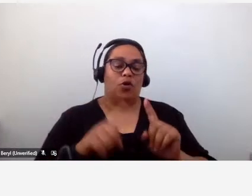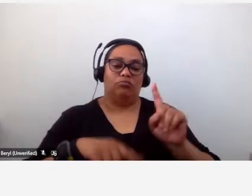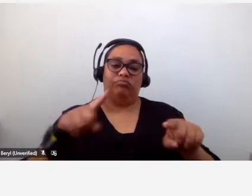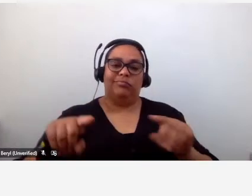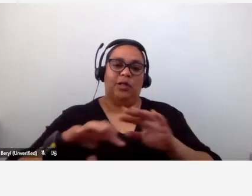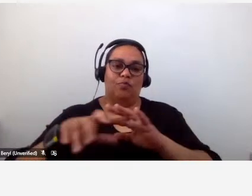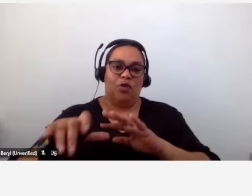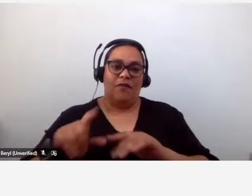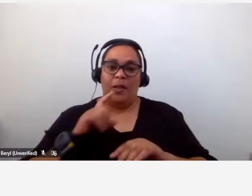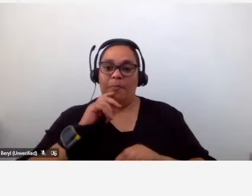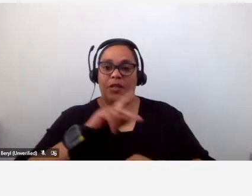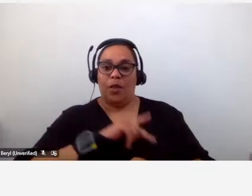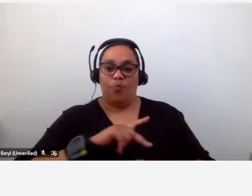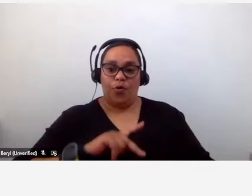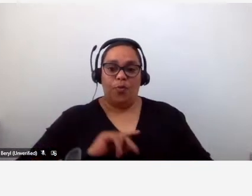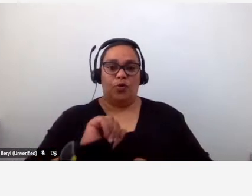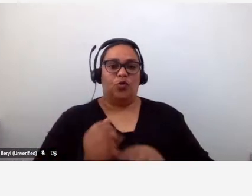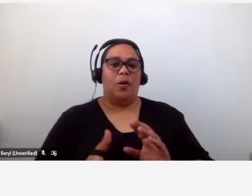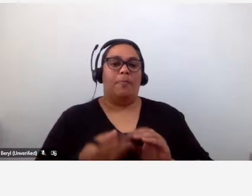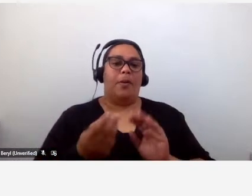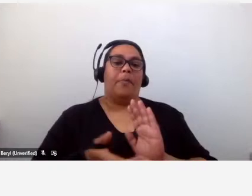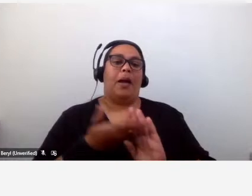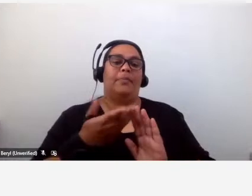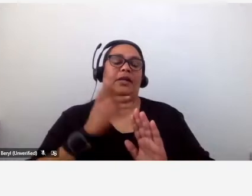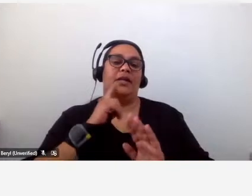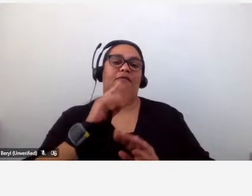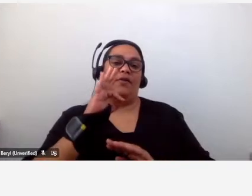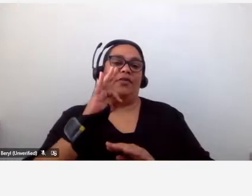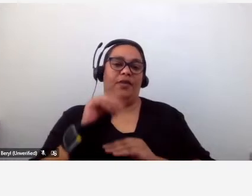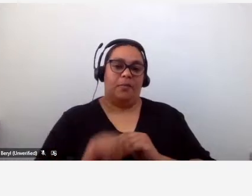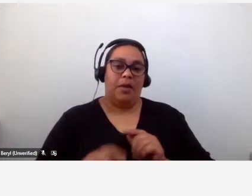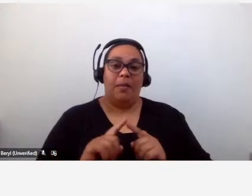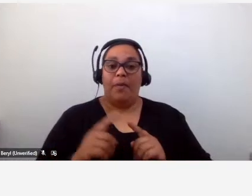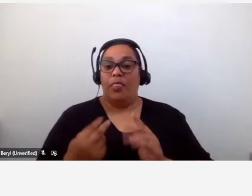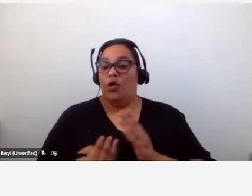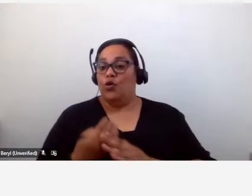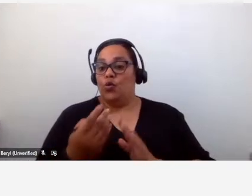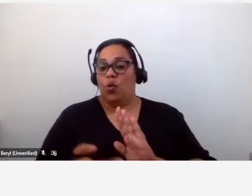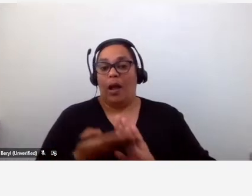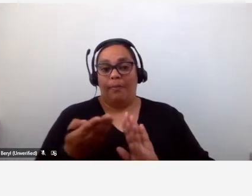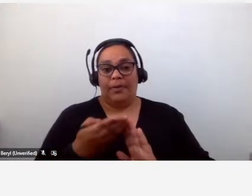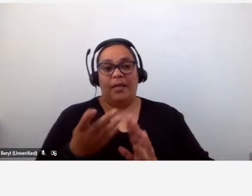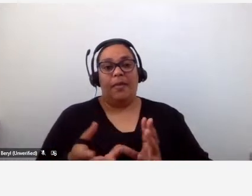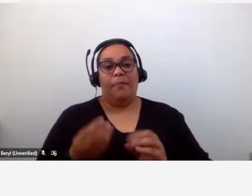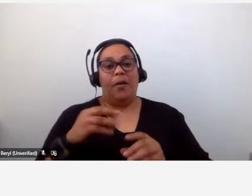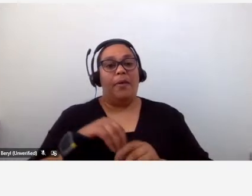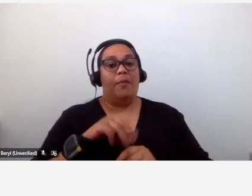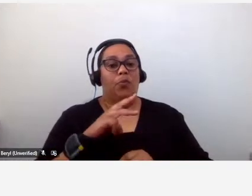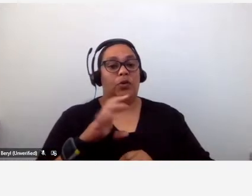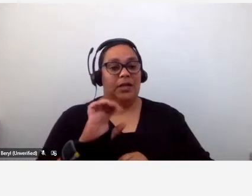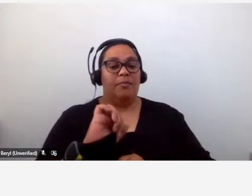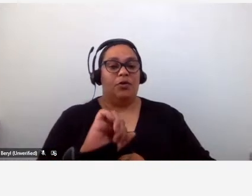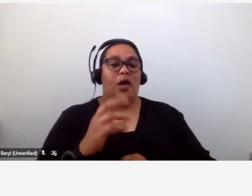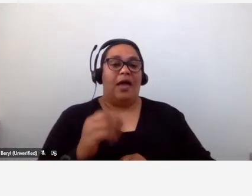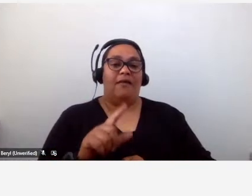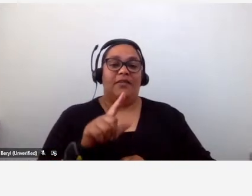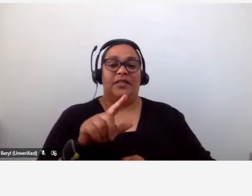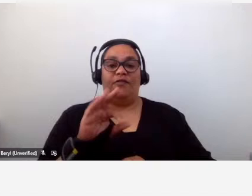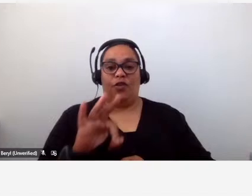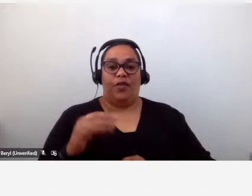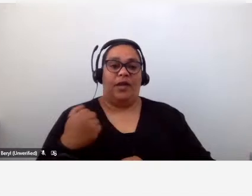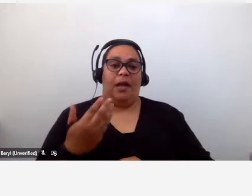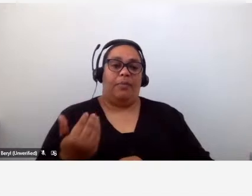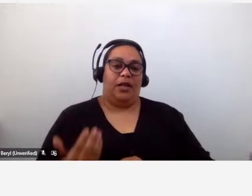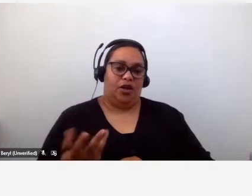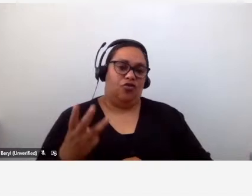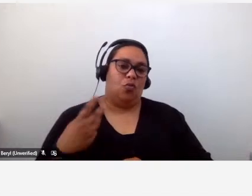provinces. So the premiers get an update every quarter. And the latest update we have that in the Western Cape, there have been 73